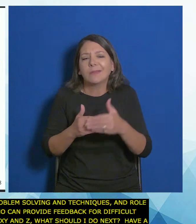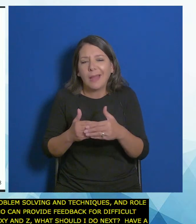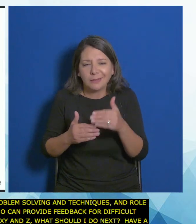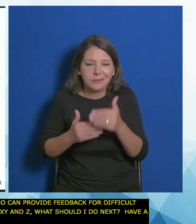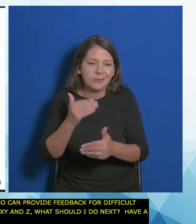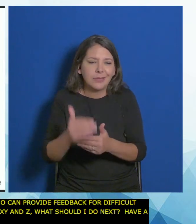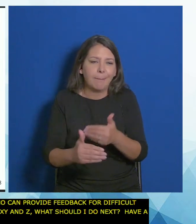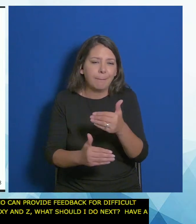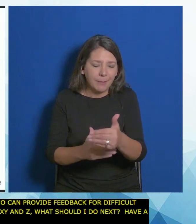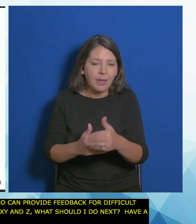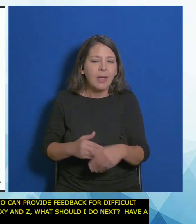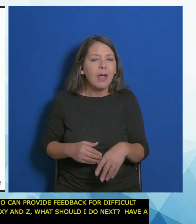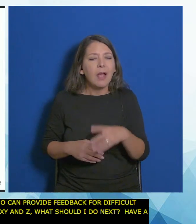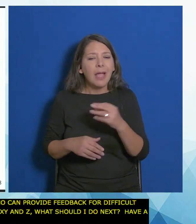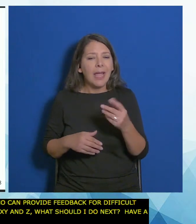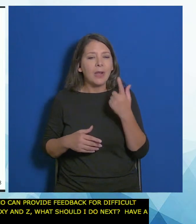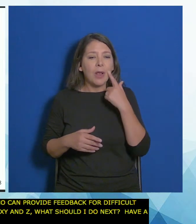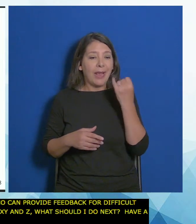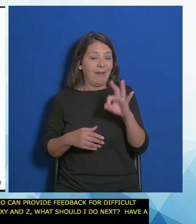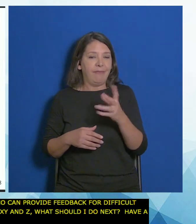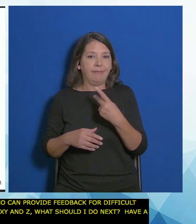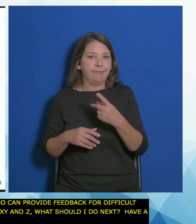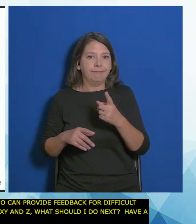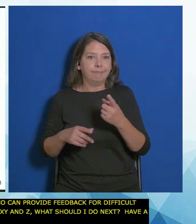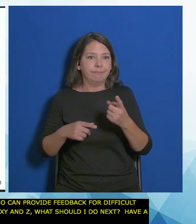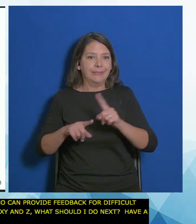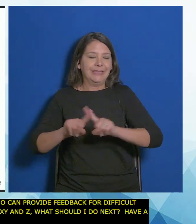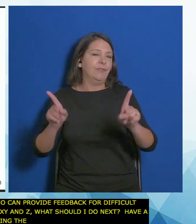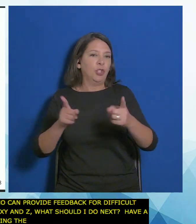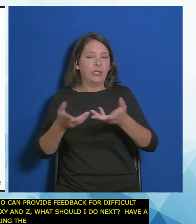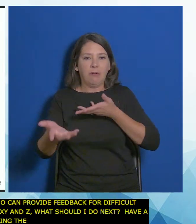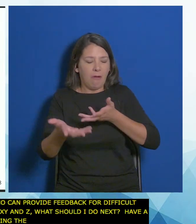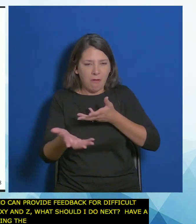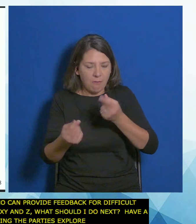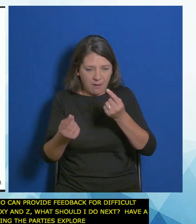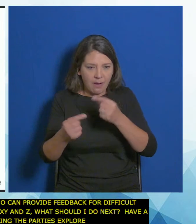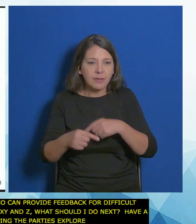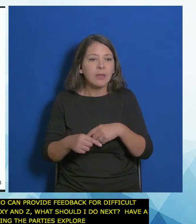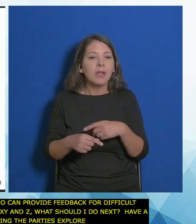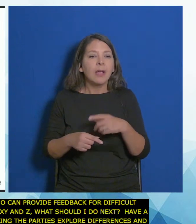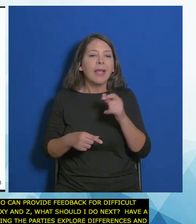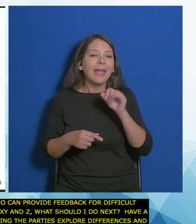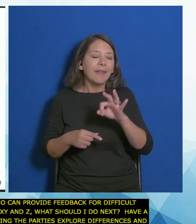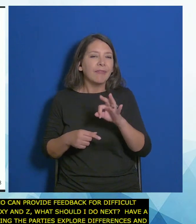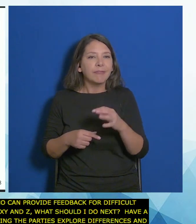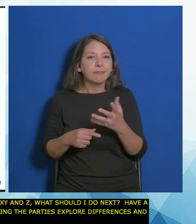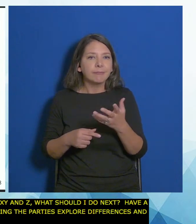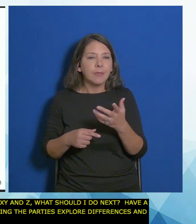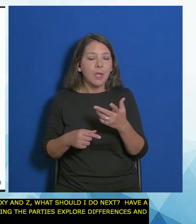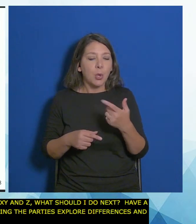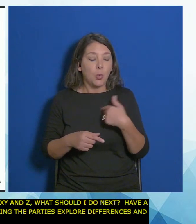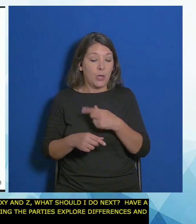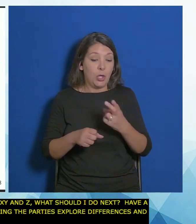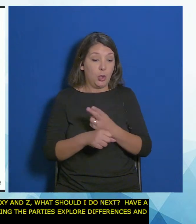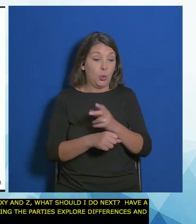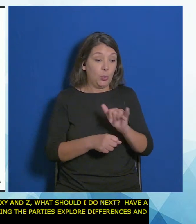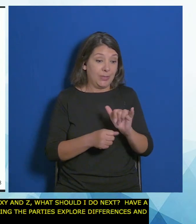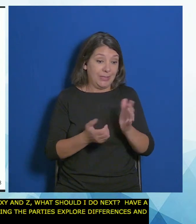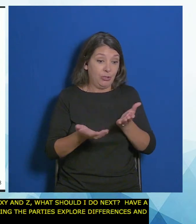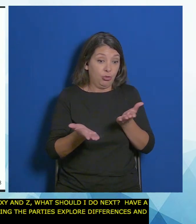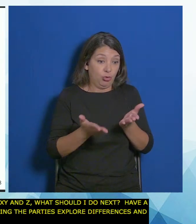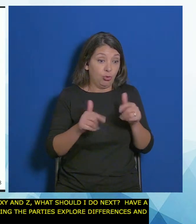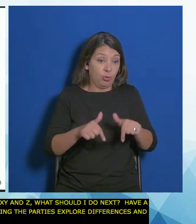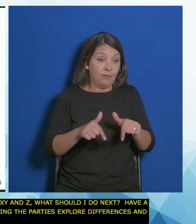helping the parties explore differences. So we move from individual utilization of the service to